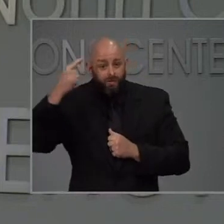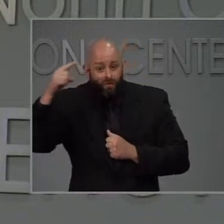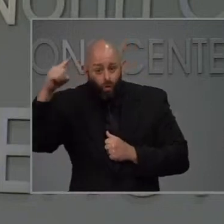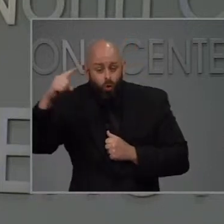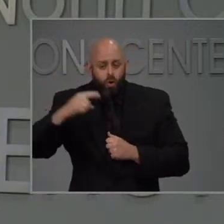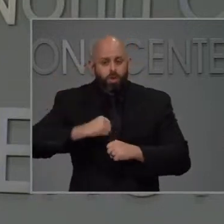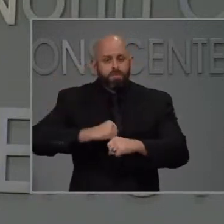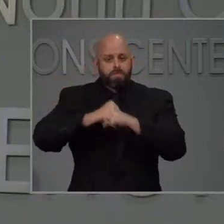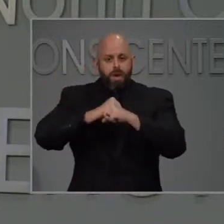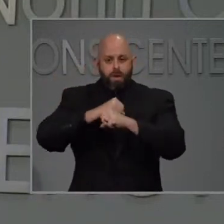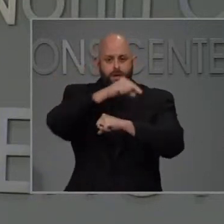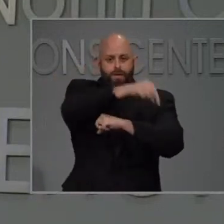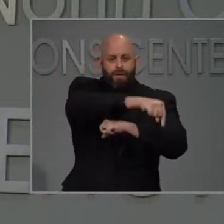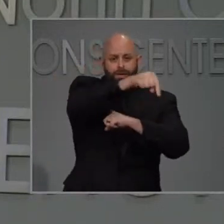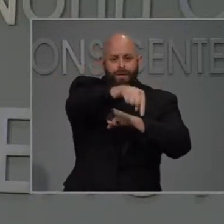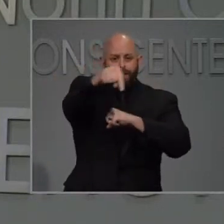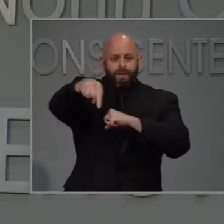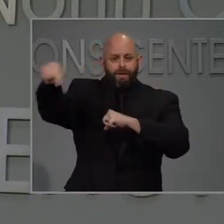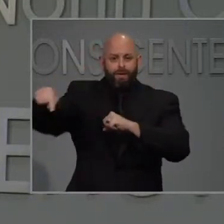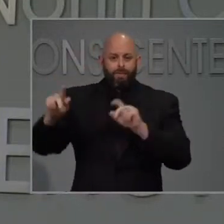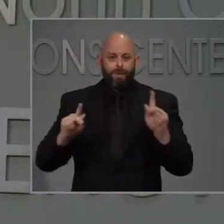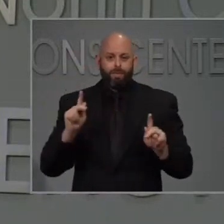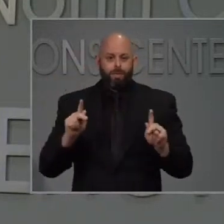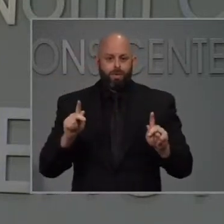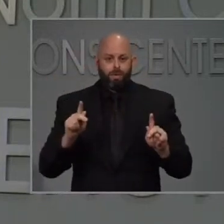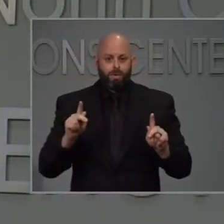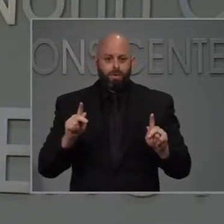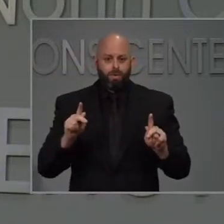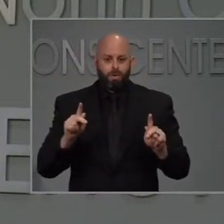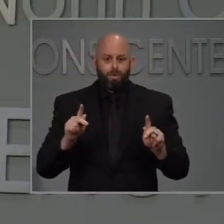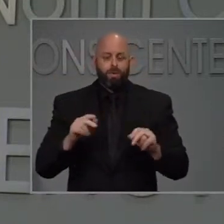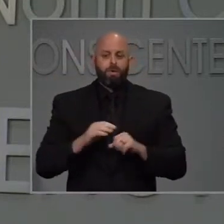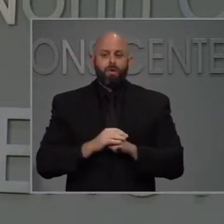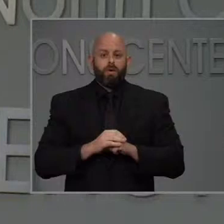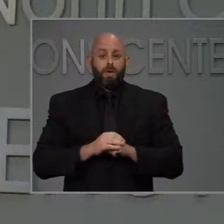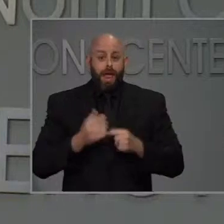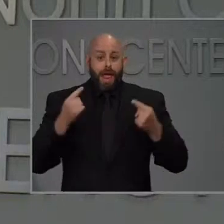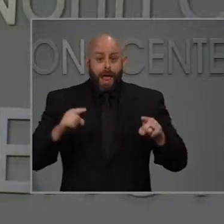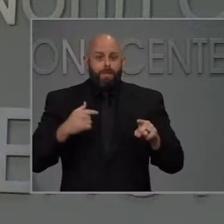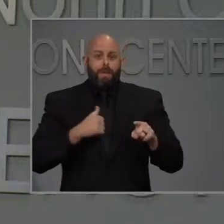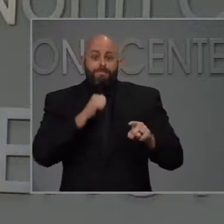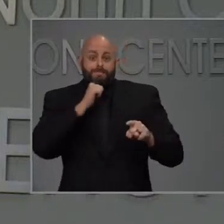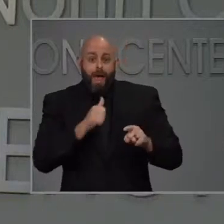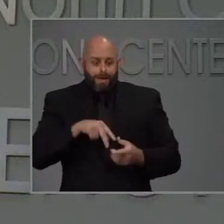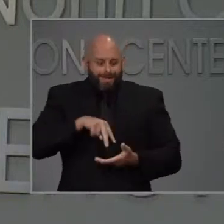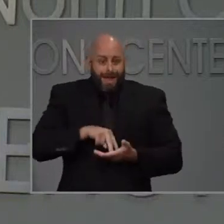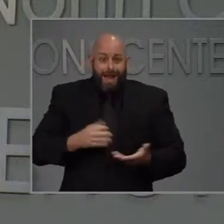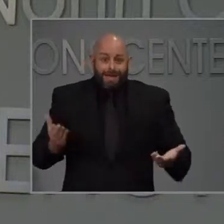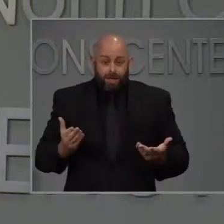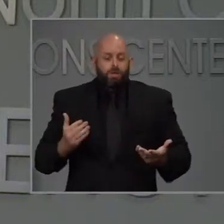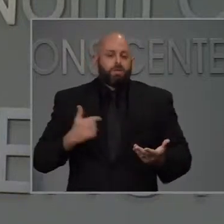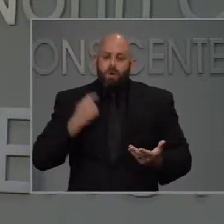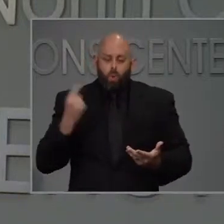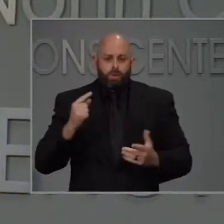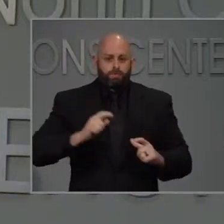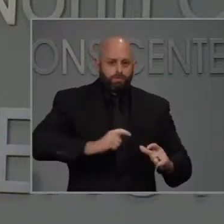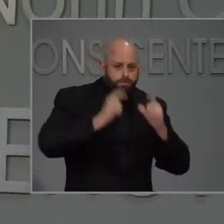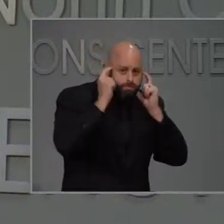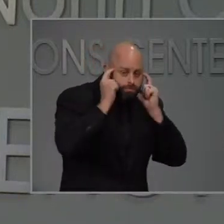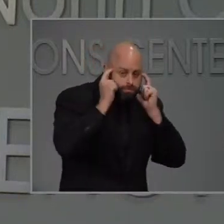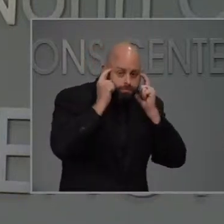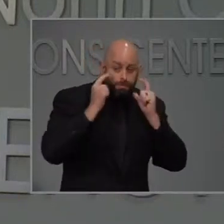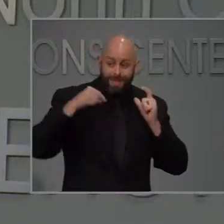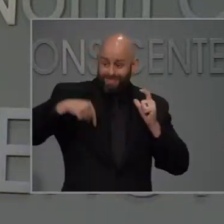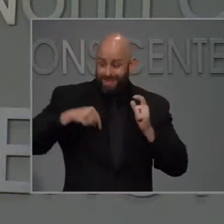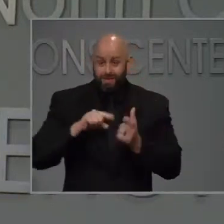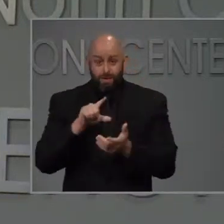people around you. And when we're not doing this press conference, we here at the Emergency Operations Center,